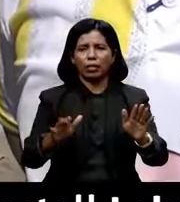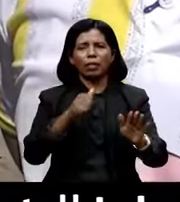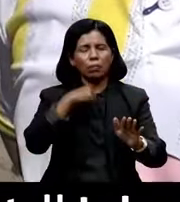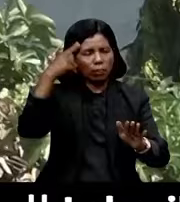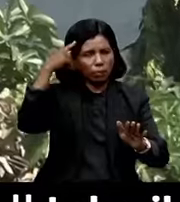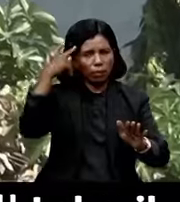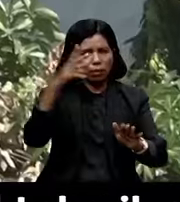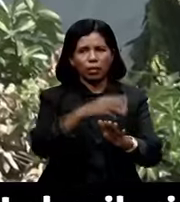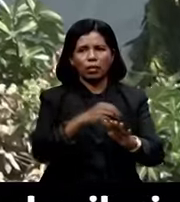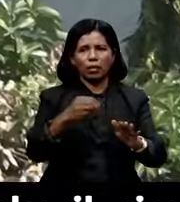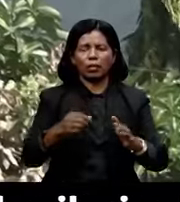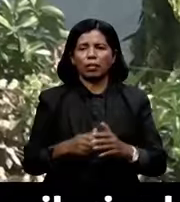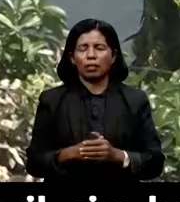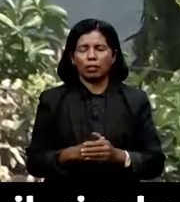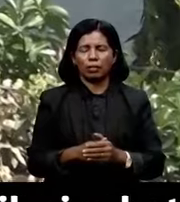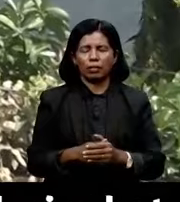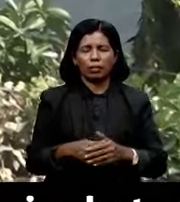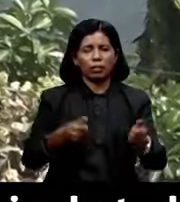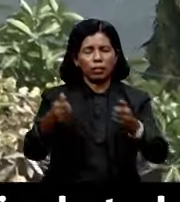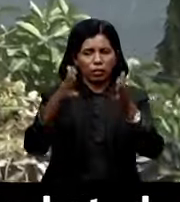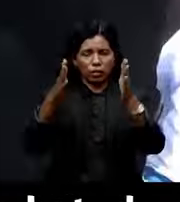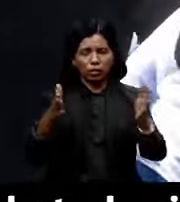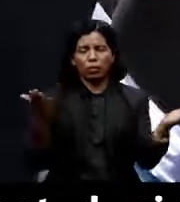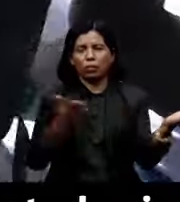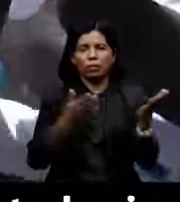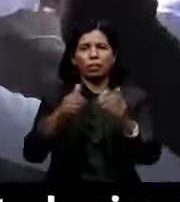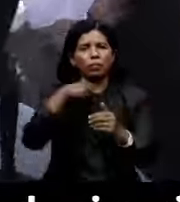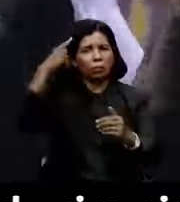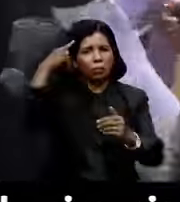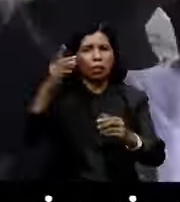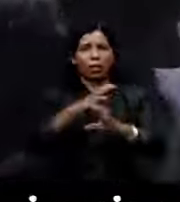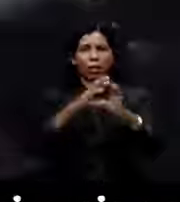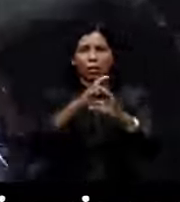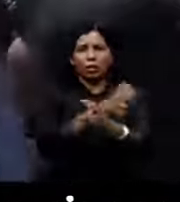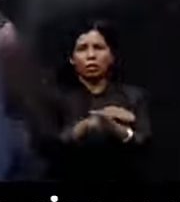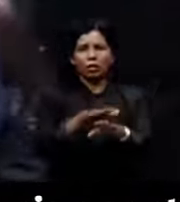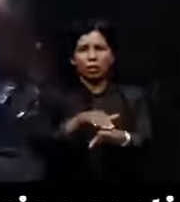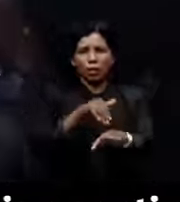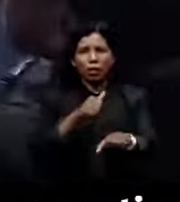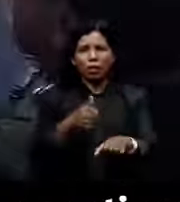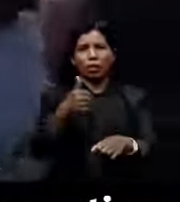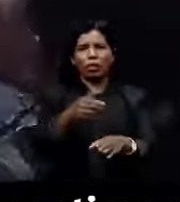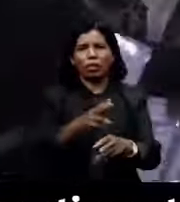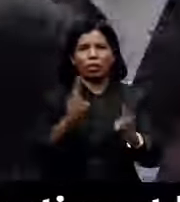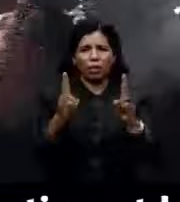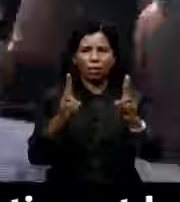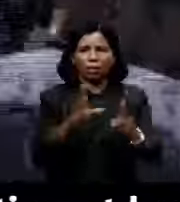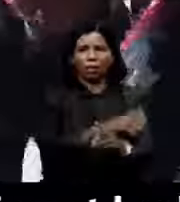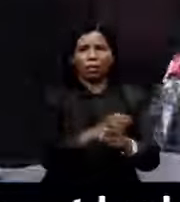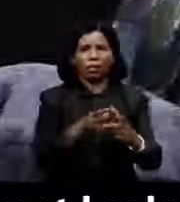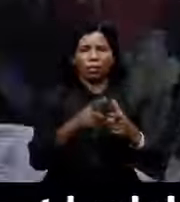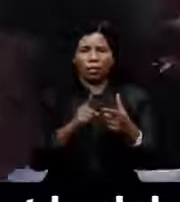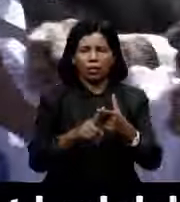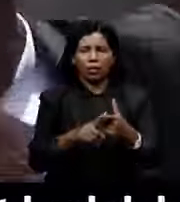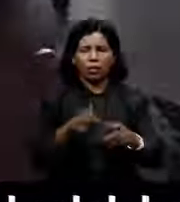me be super ida be lori am papa ne kareta ne mak ansa nini ku tuan kar dia kamas ni ansa ni